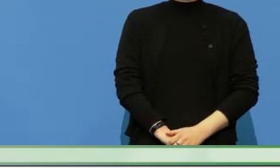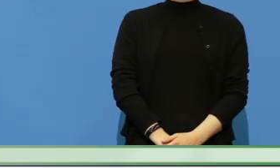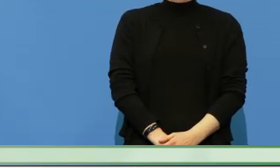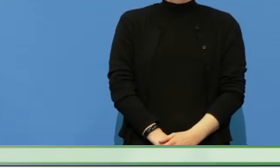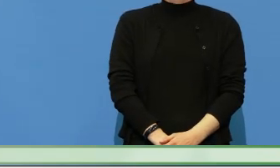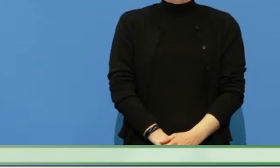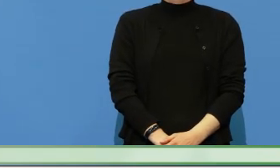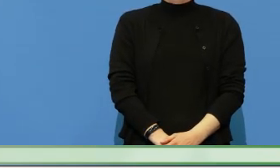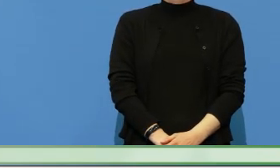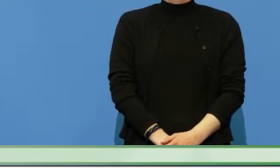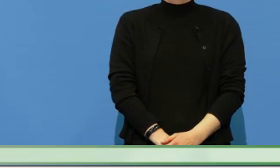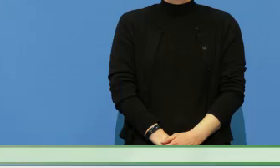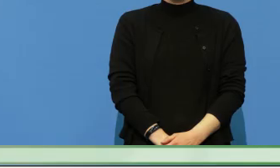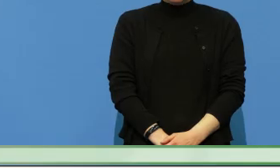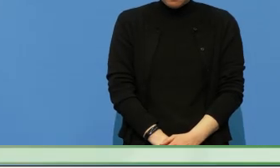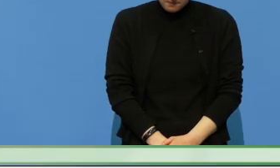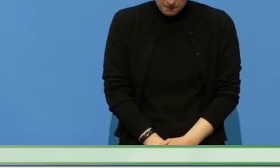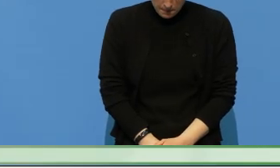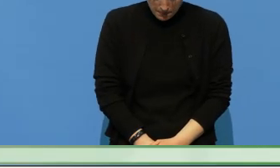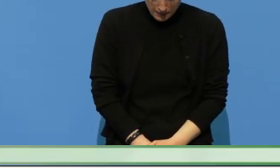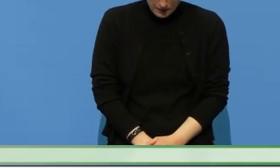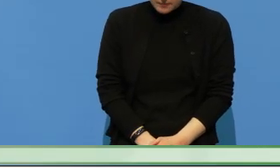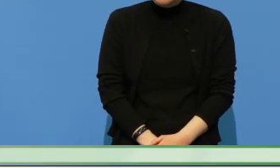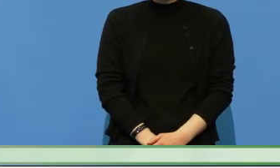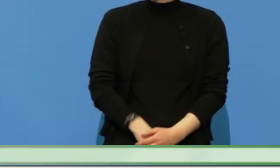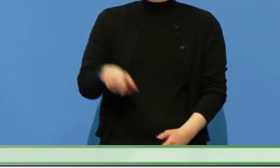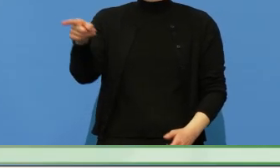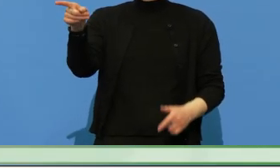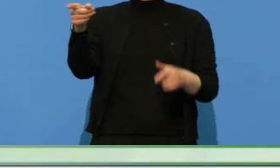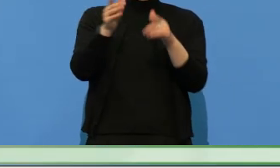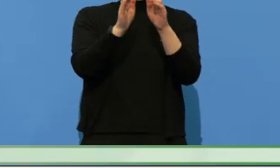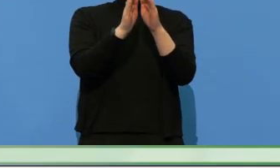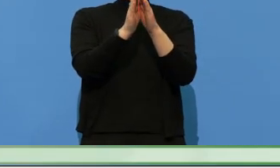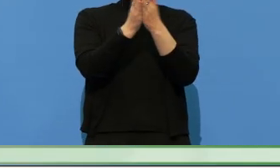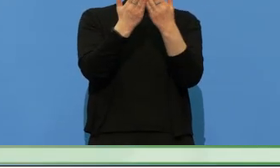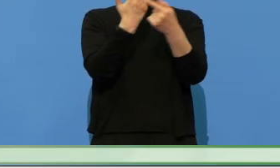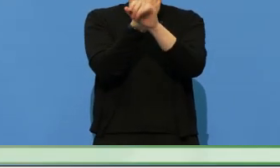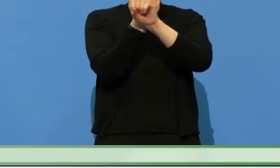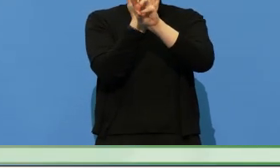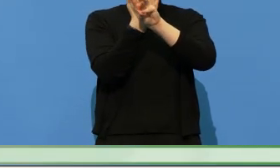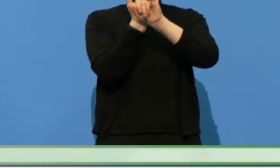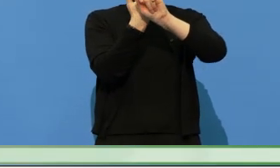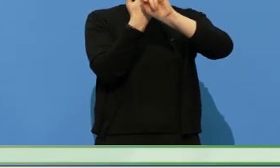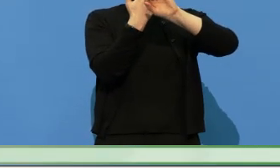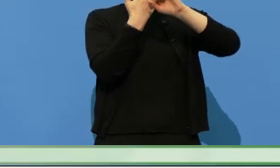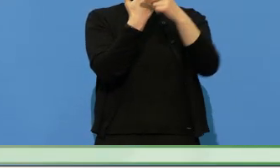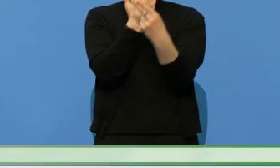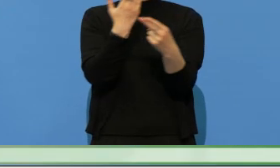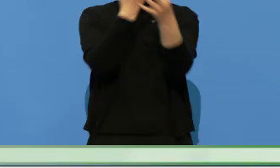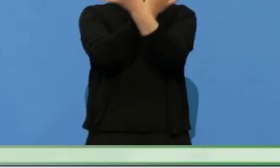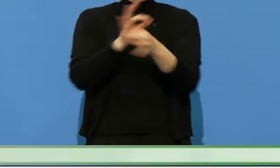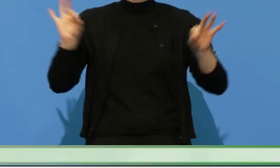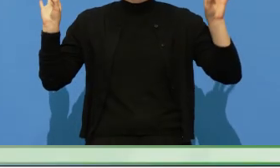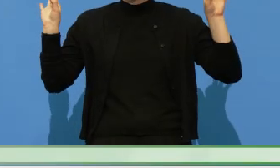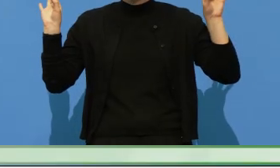So it's a free publication. We do it without any public funds.